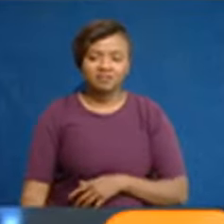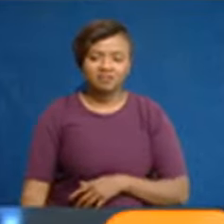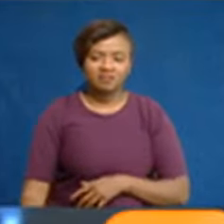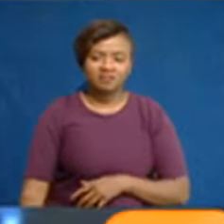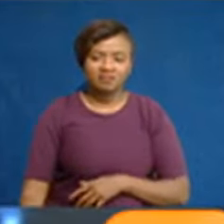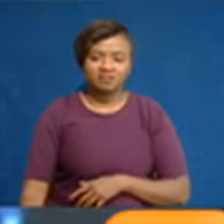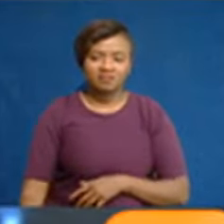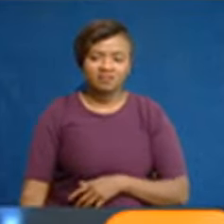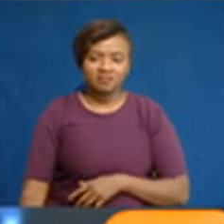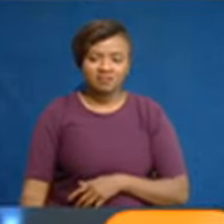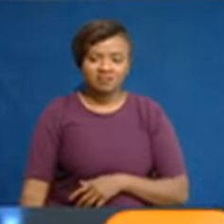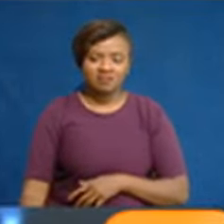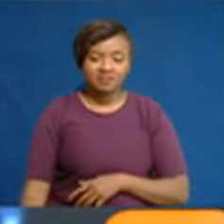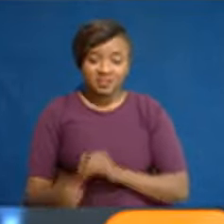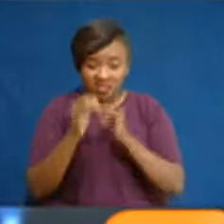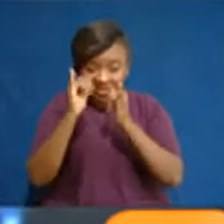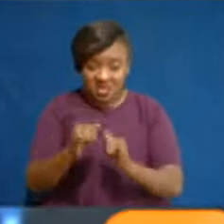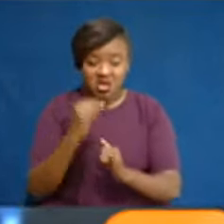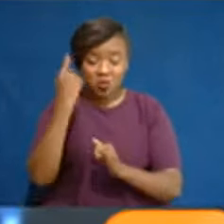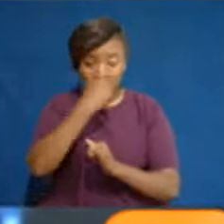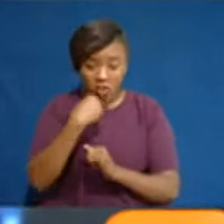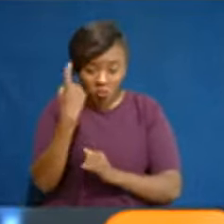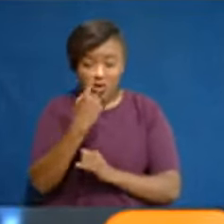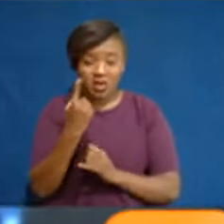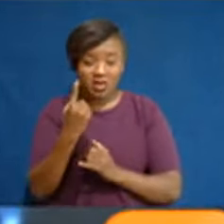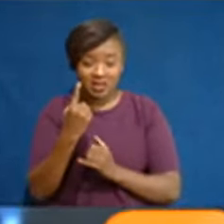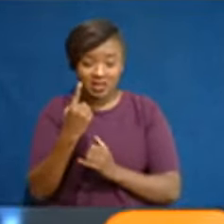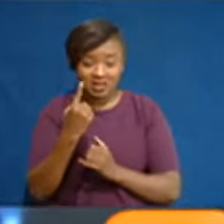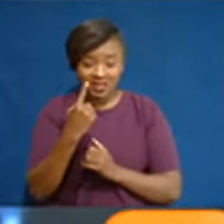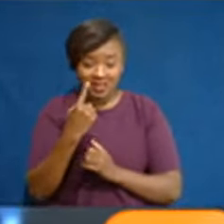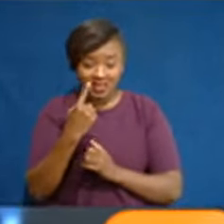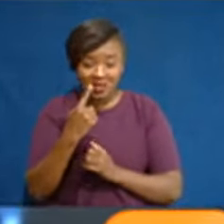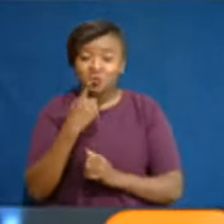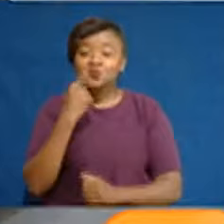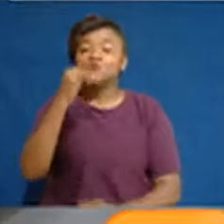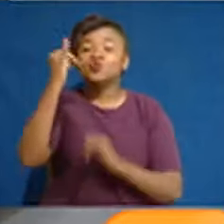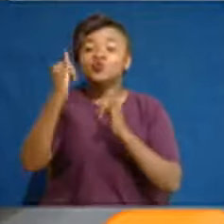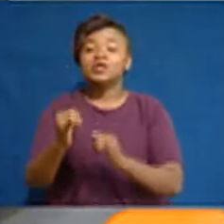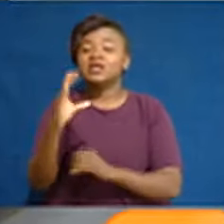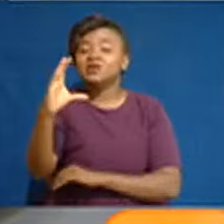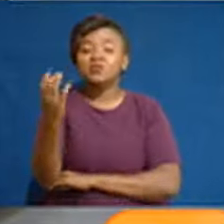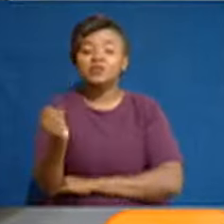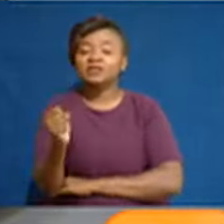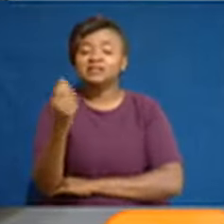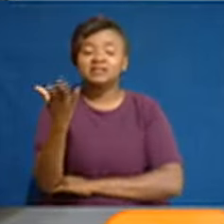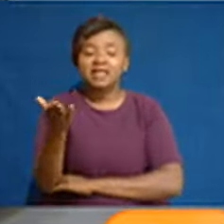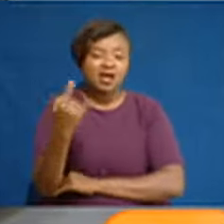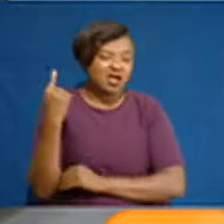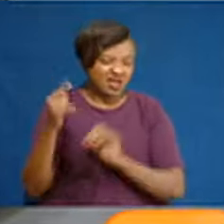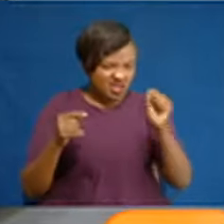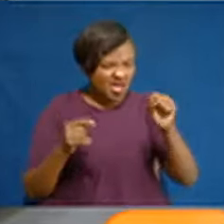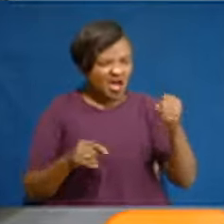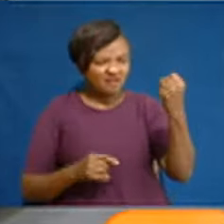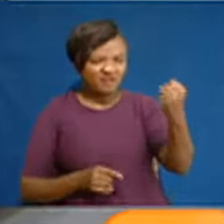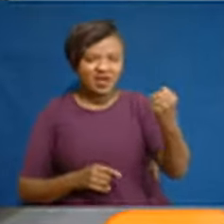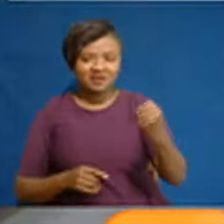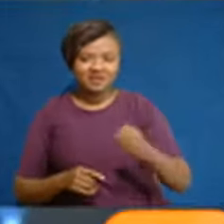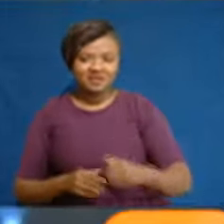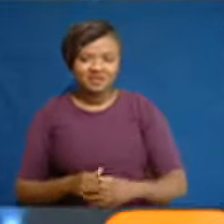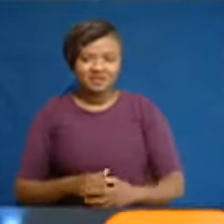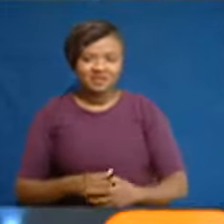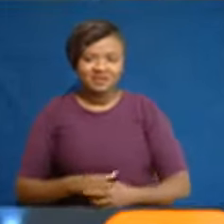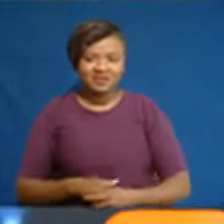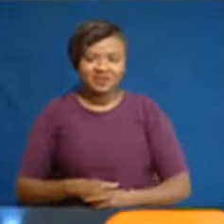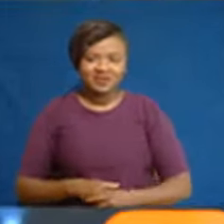look cabinet? Is it a new look? Is anyone new? Who looks, who does it? Yeah, look? There are five people who are new.